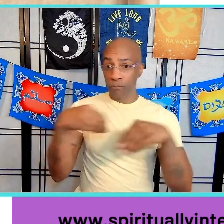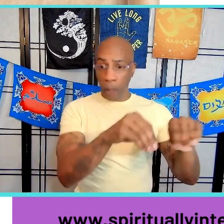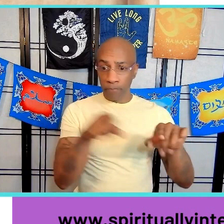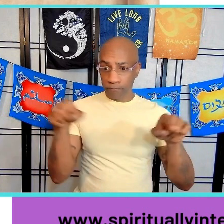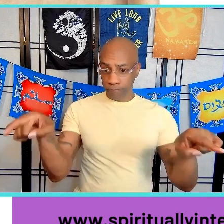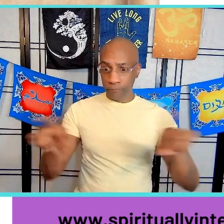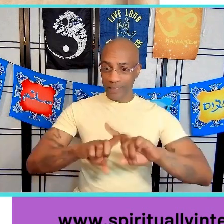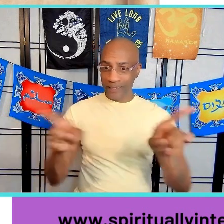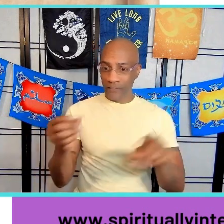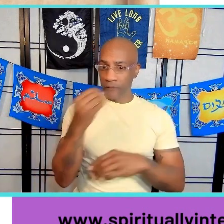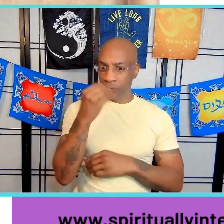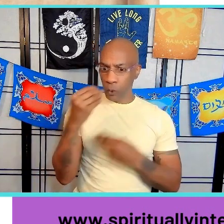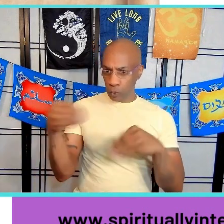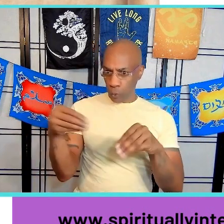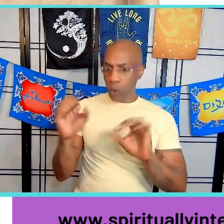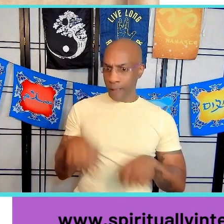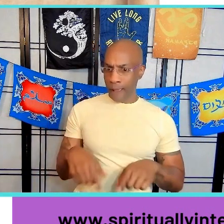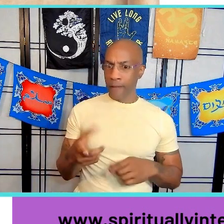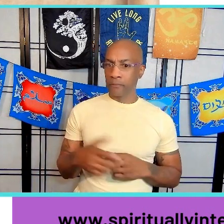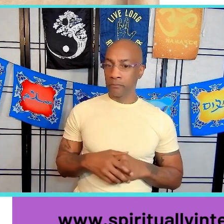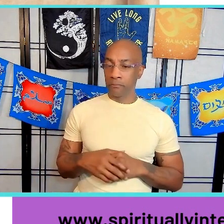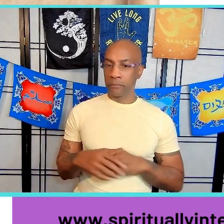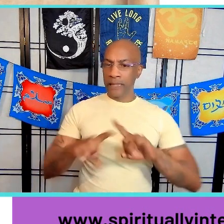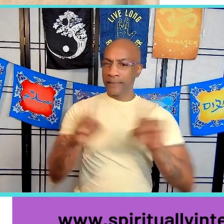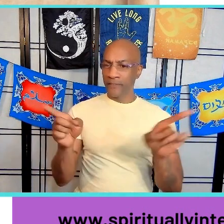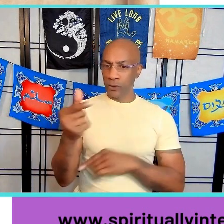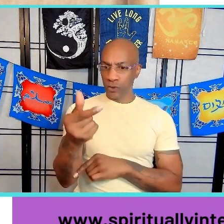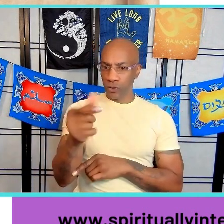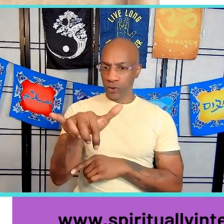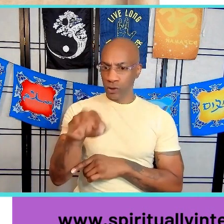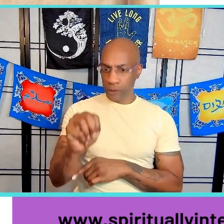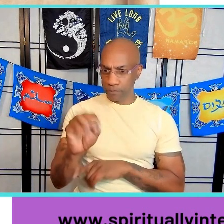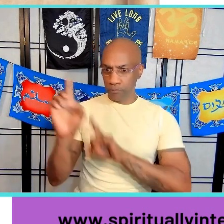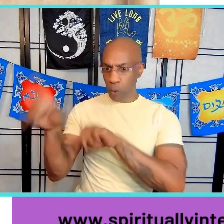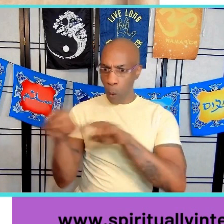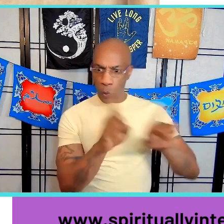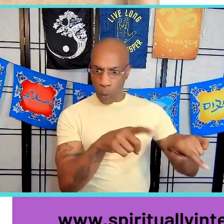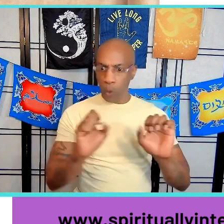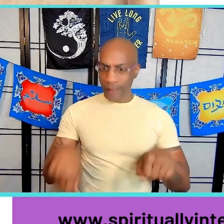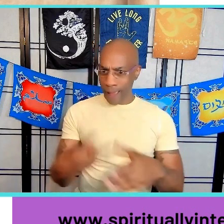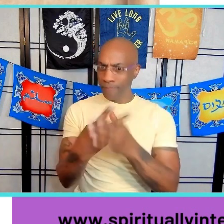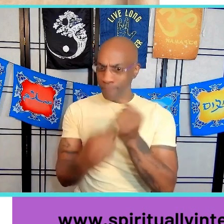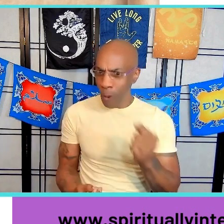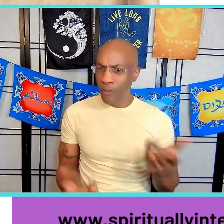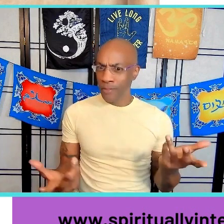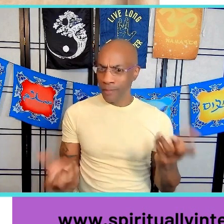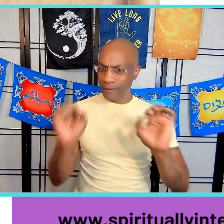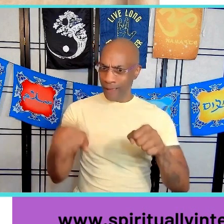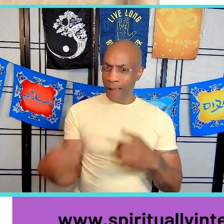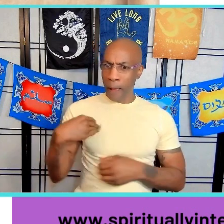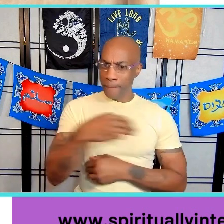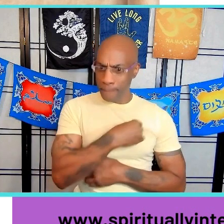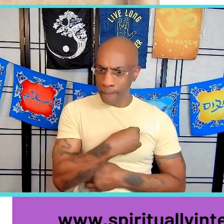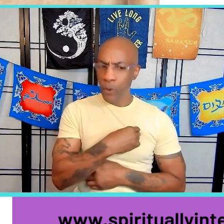you can attend or be a member of more than one gym. We are building beloved community. So you can